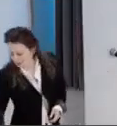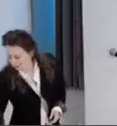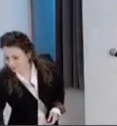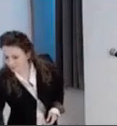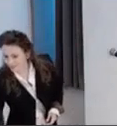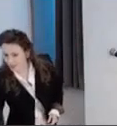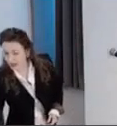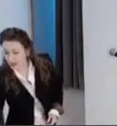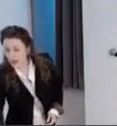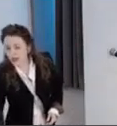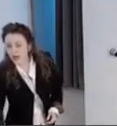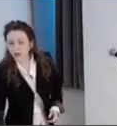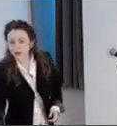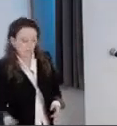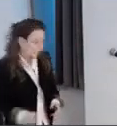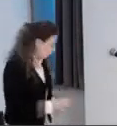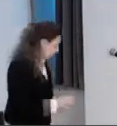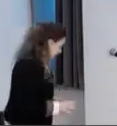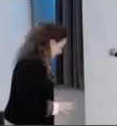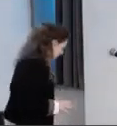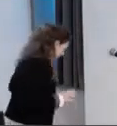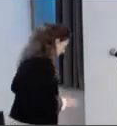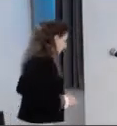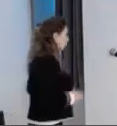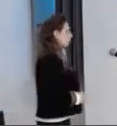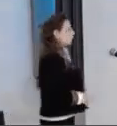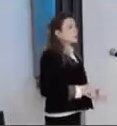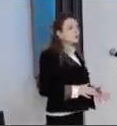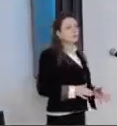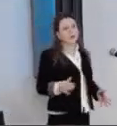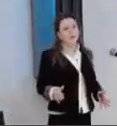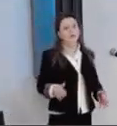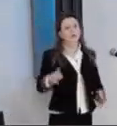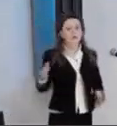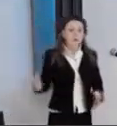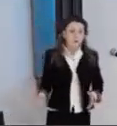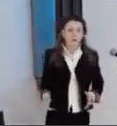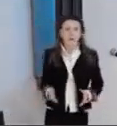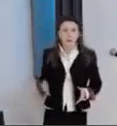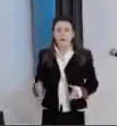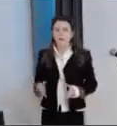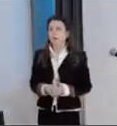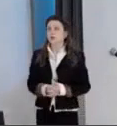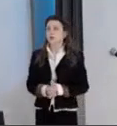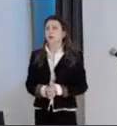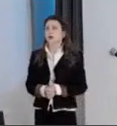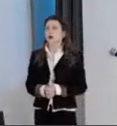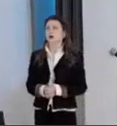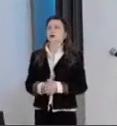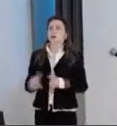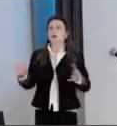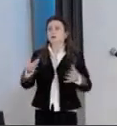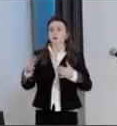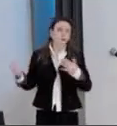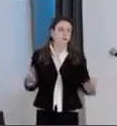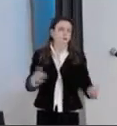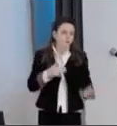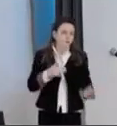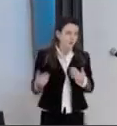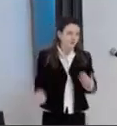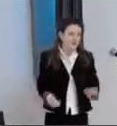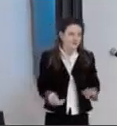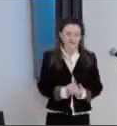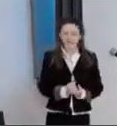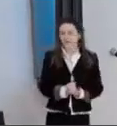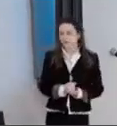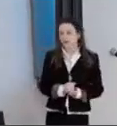now. Now, once we have some idea of what it means to properly aesthetically appreciate nature, including the